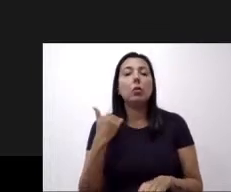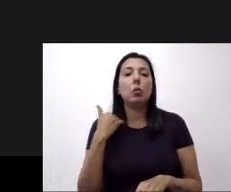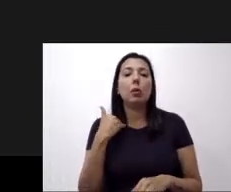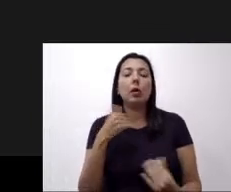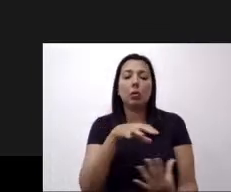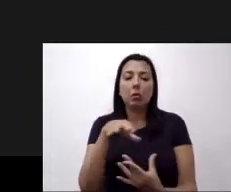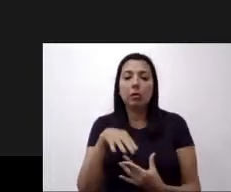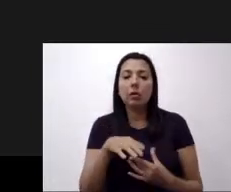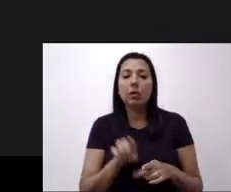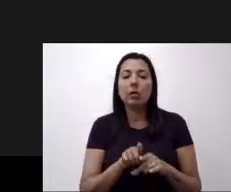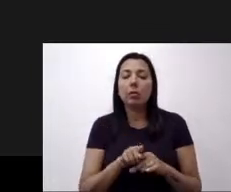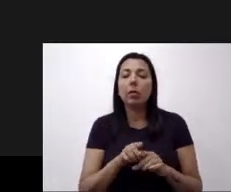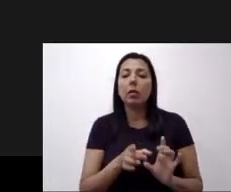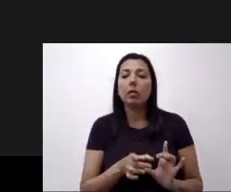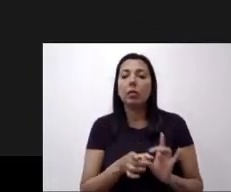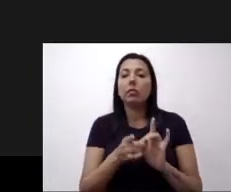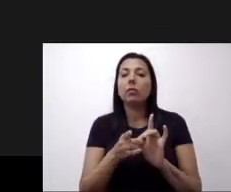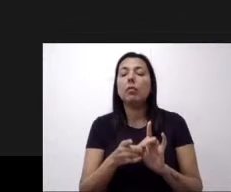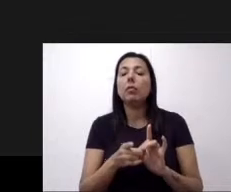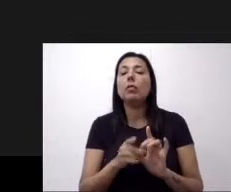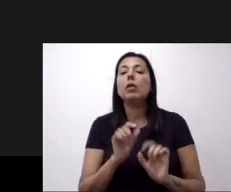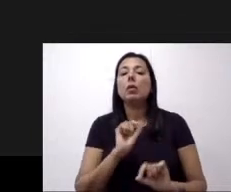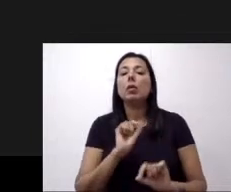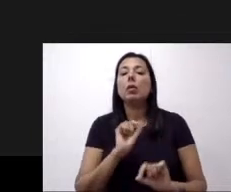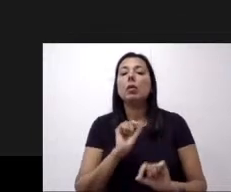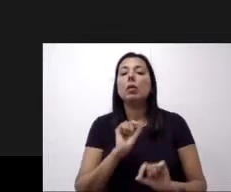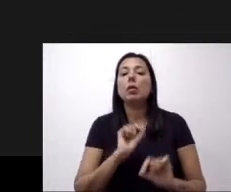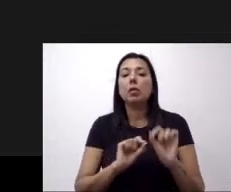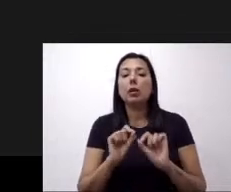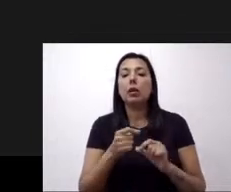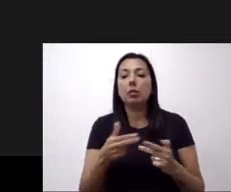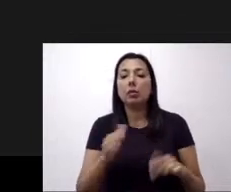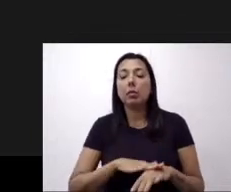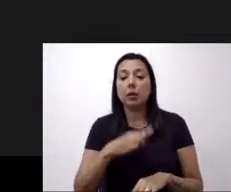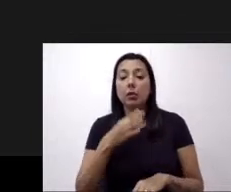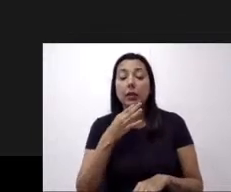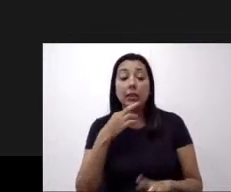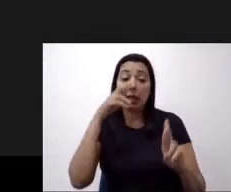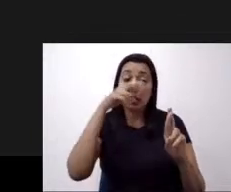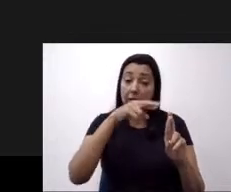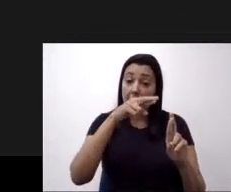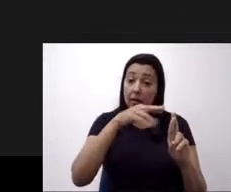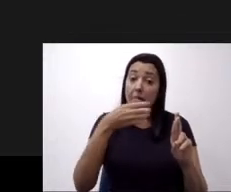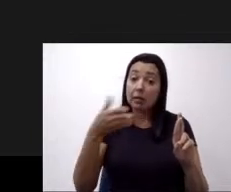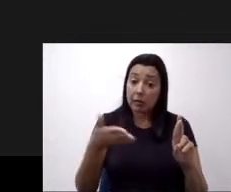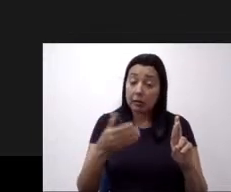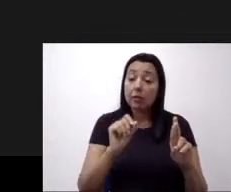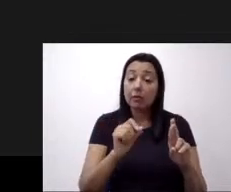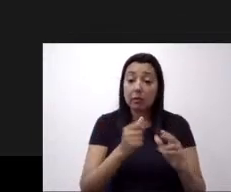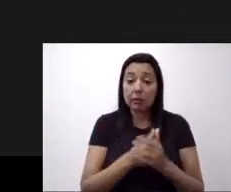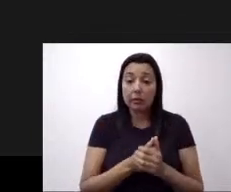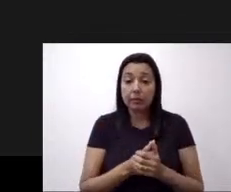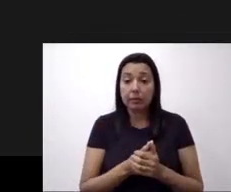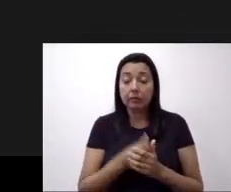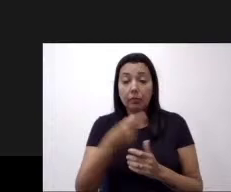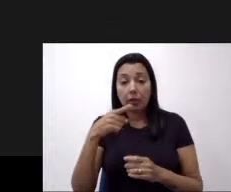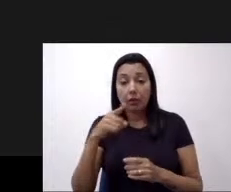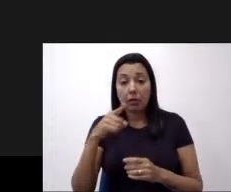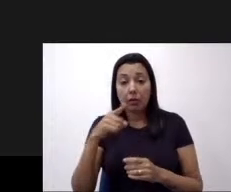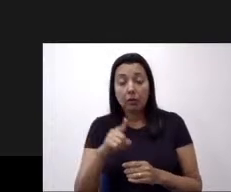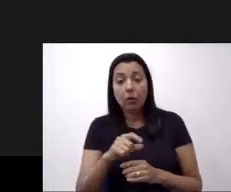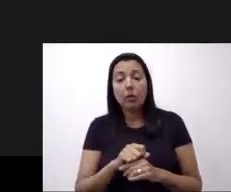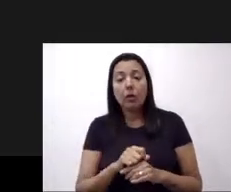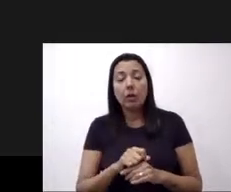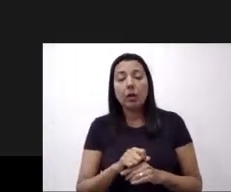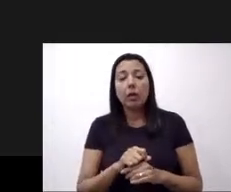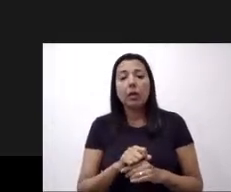most well-known conferences on this topic was the Beijing Conference in 1995.